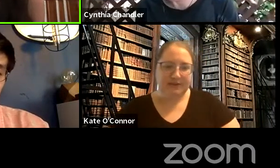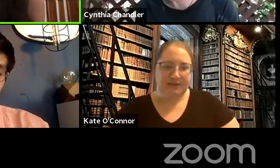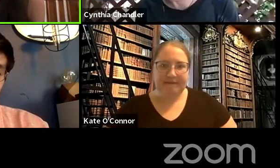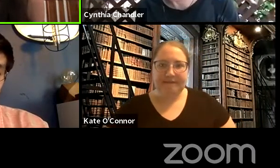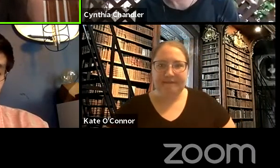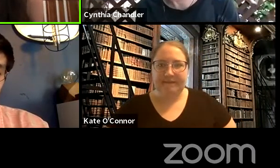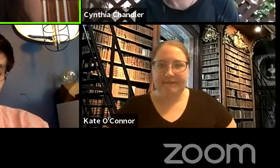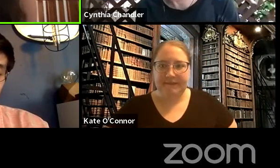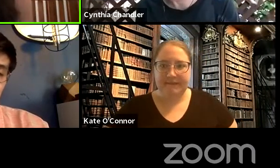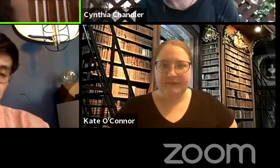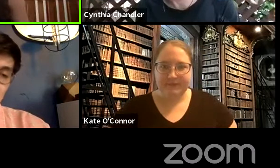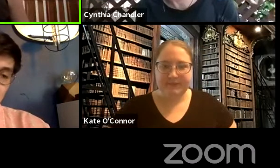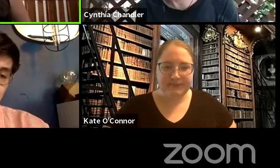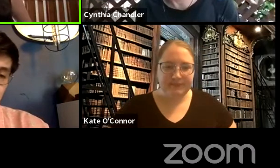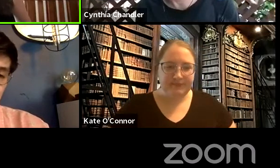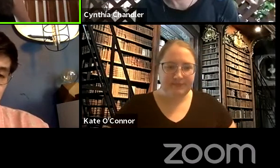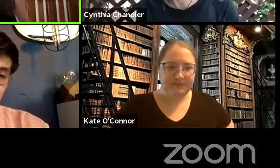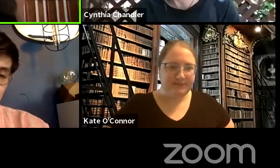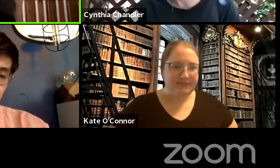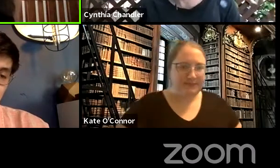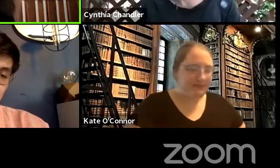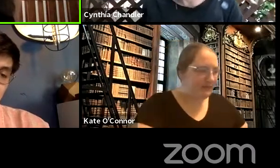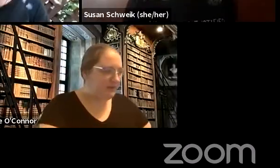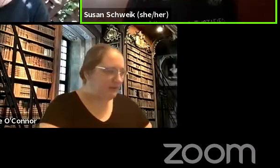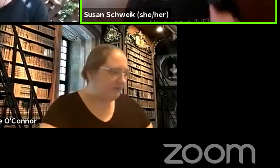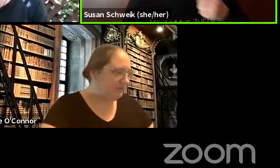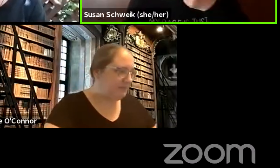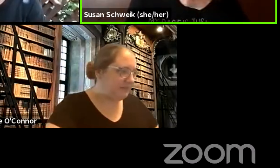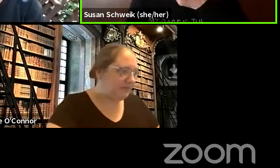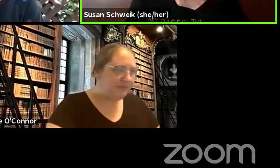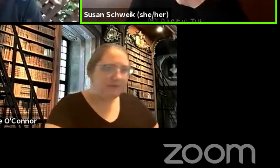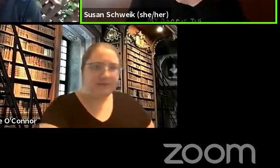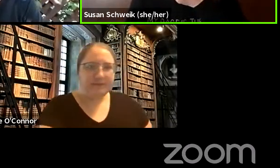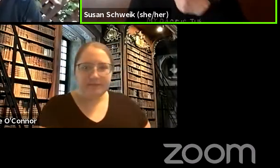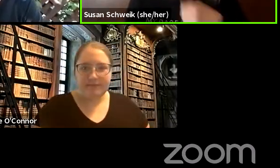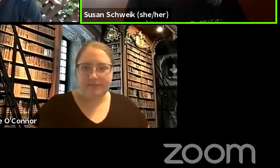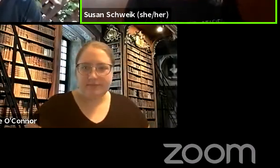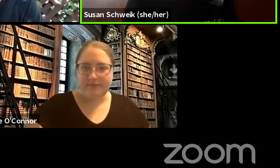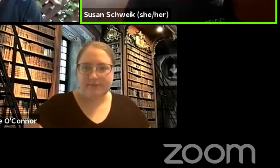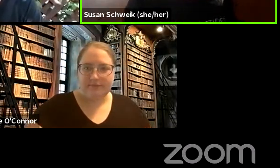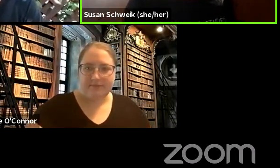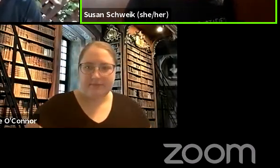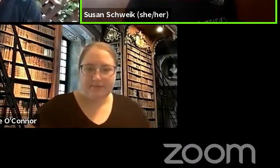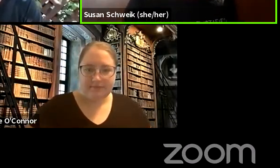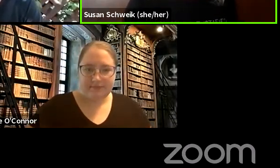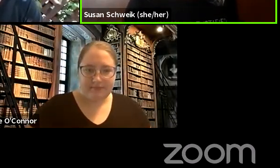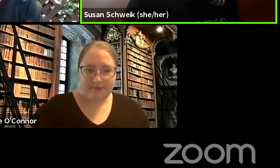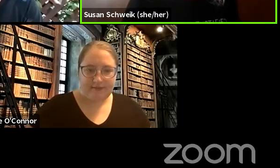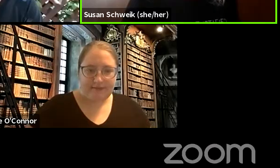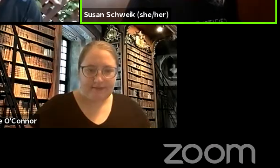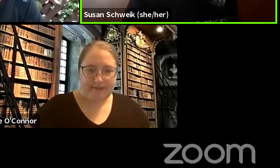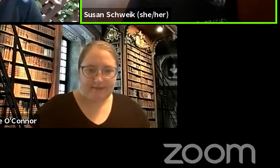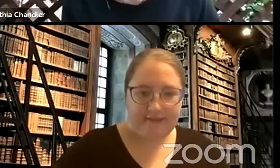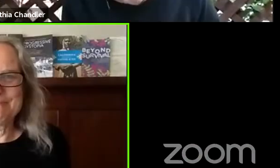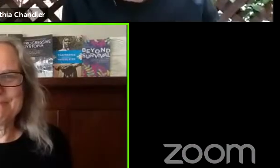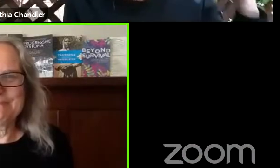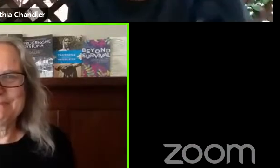i'm gonna grab a glass of water i'll be right back i'm actually going to do the same i'll be right back as well